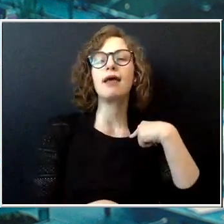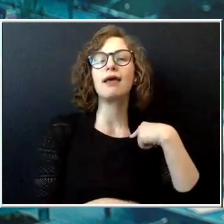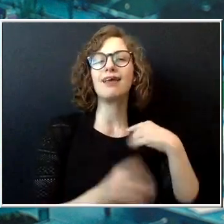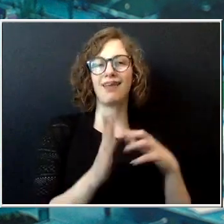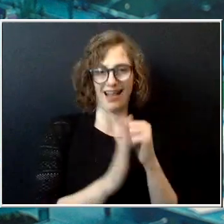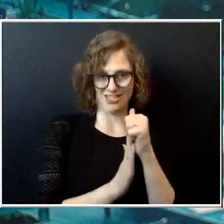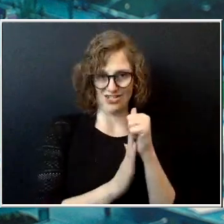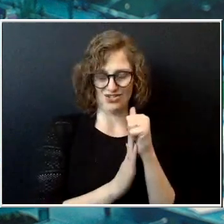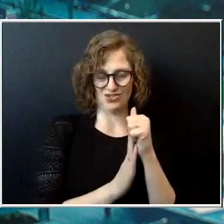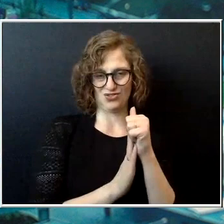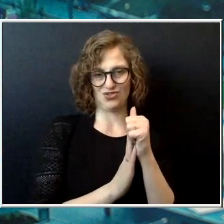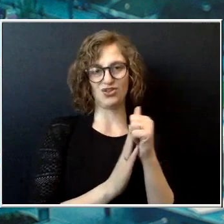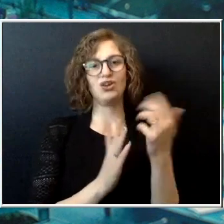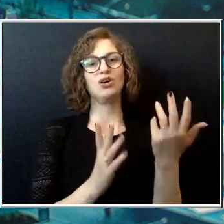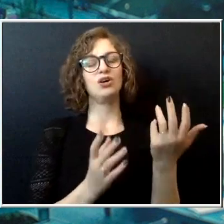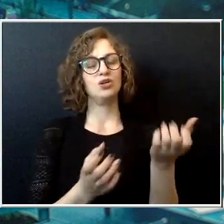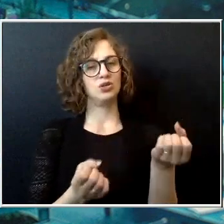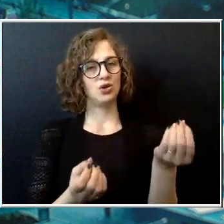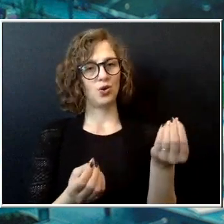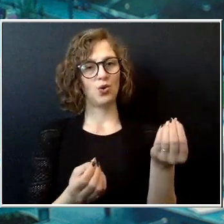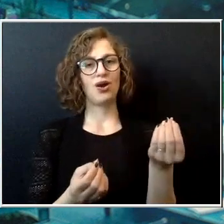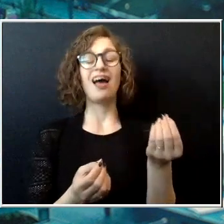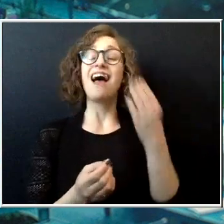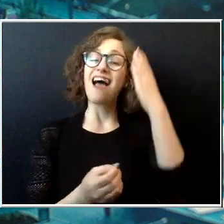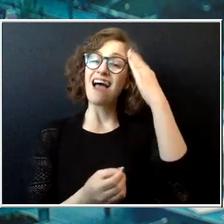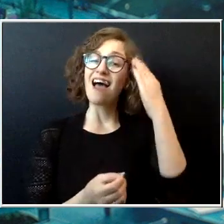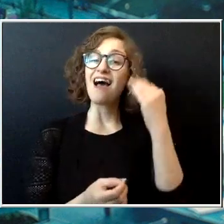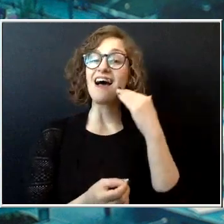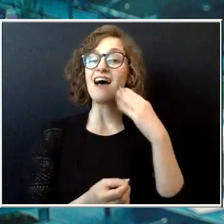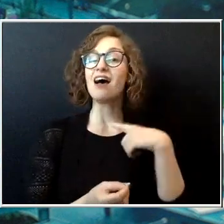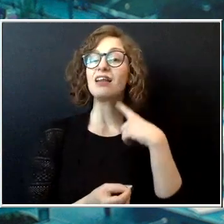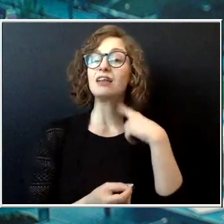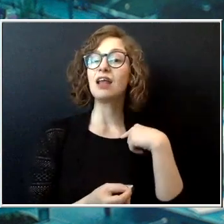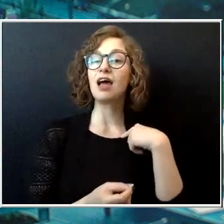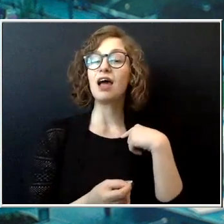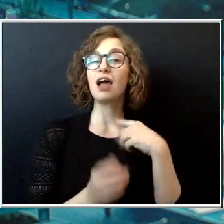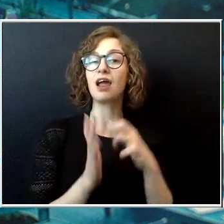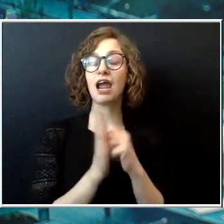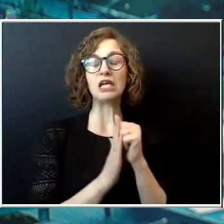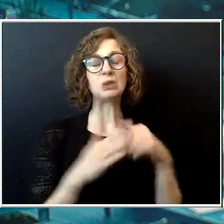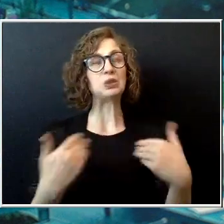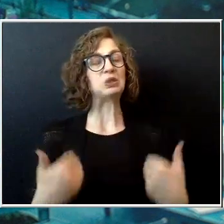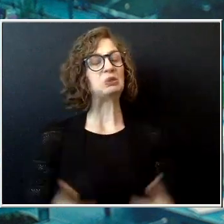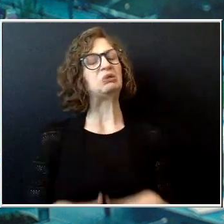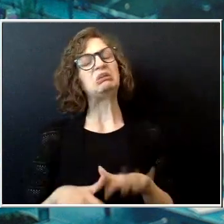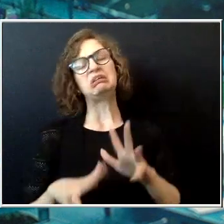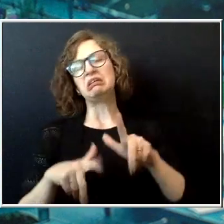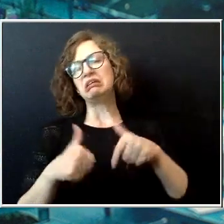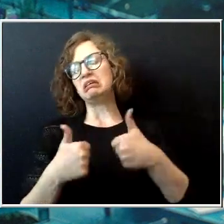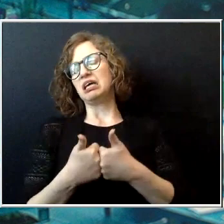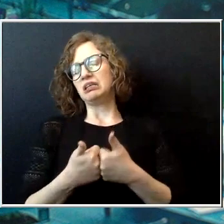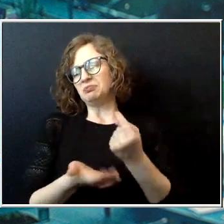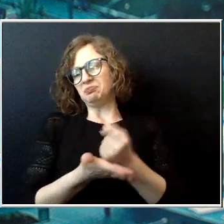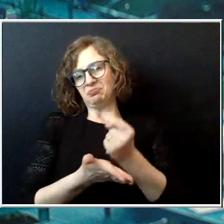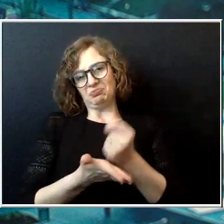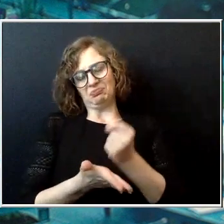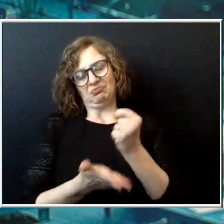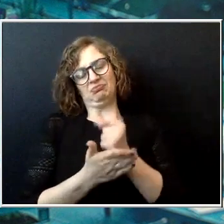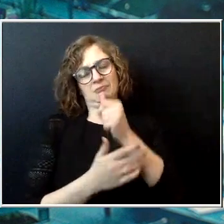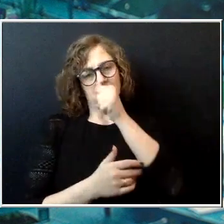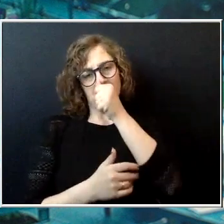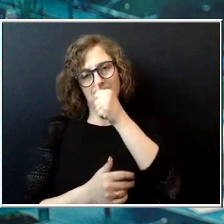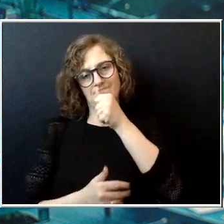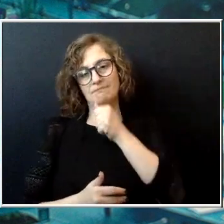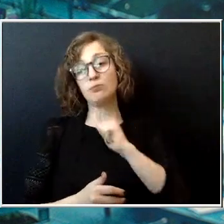head and neck cancer is a very difficult cancer to go through treatment for, and if we can lower the incidence of head and neck cancer through HPV